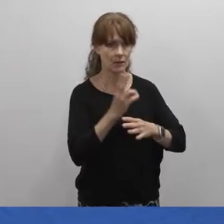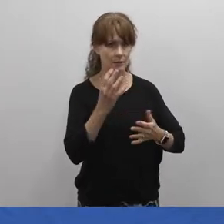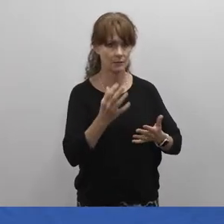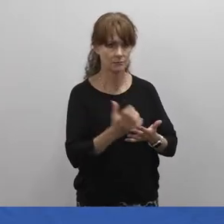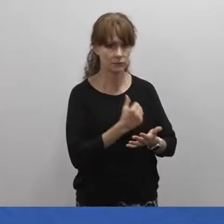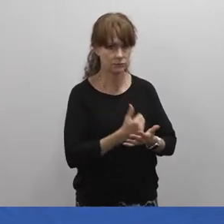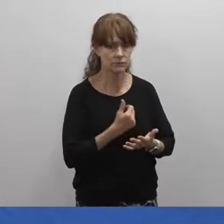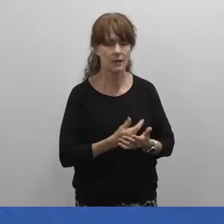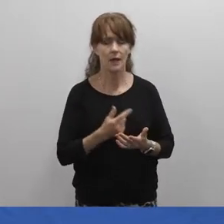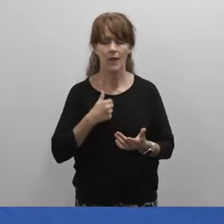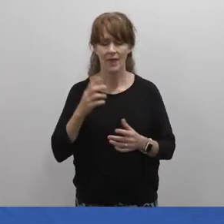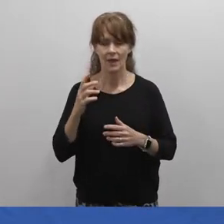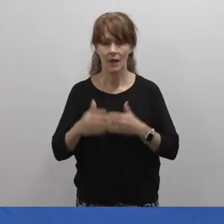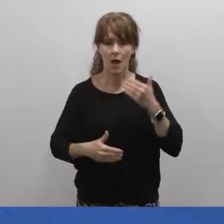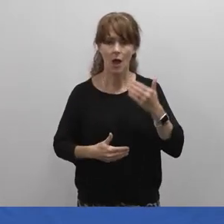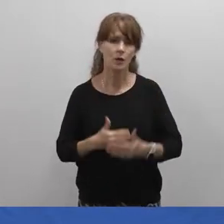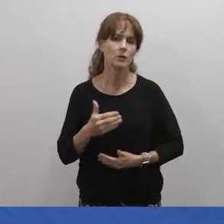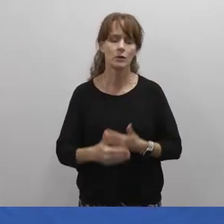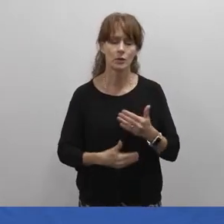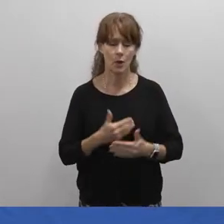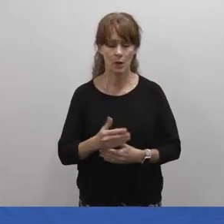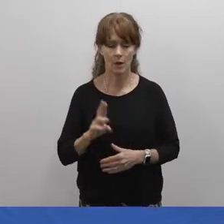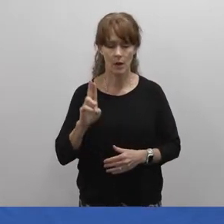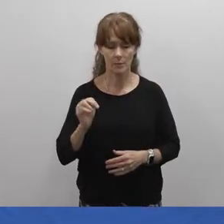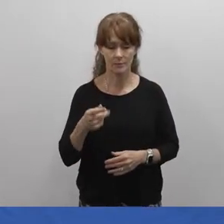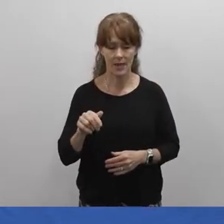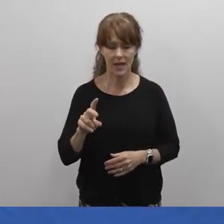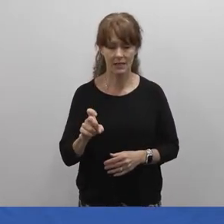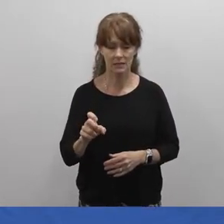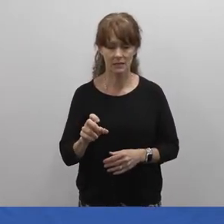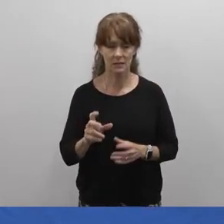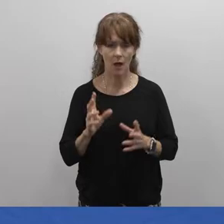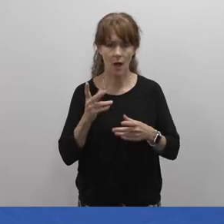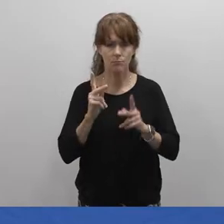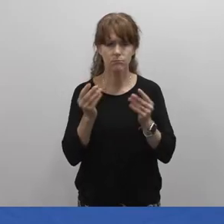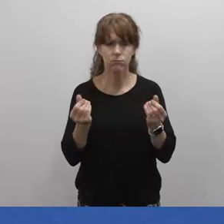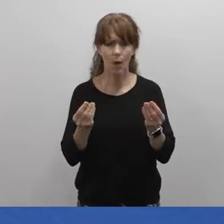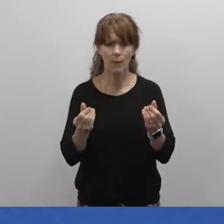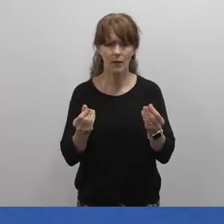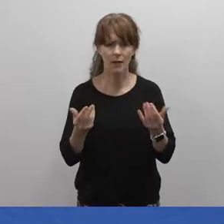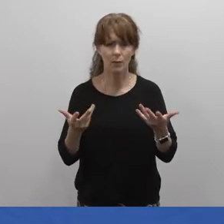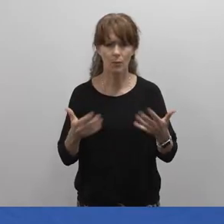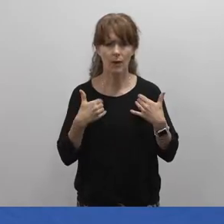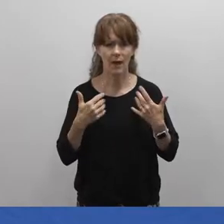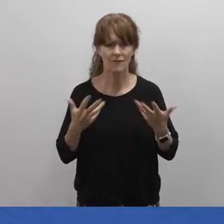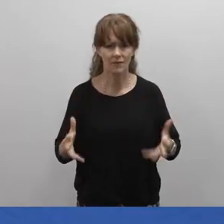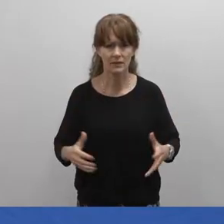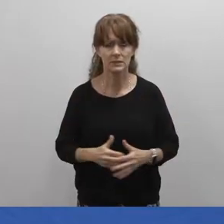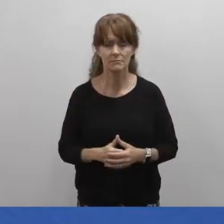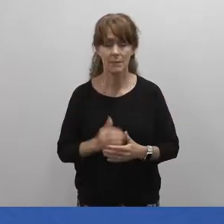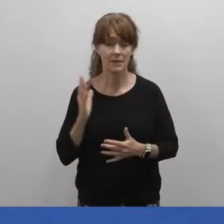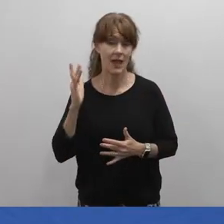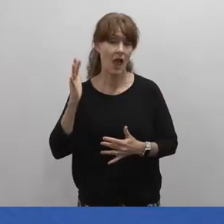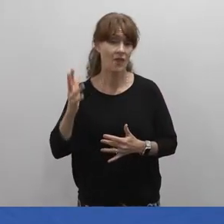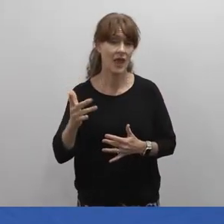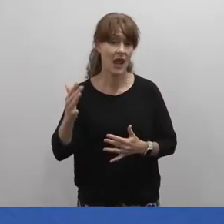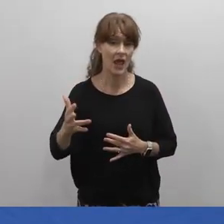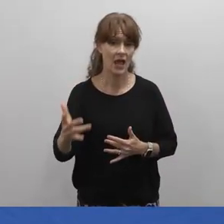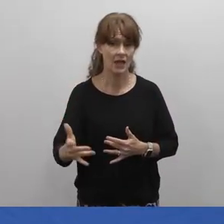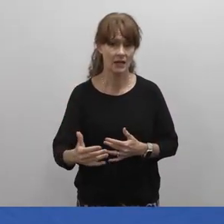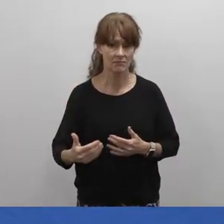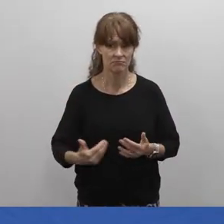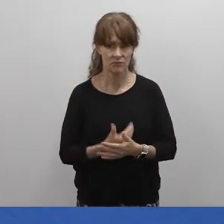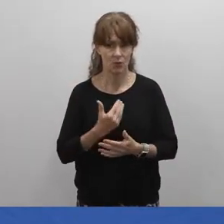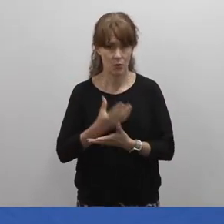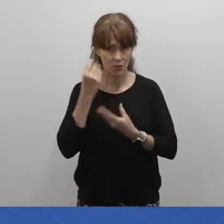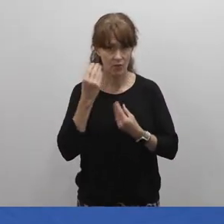phase where we were getting sort of ongoing updates on surplus properties, it'd be good, you know, down the line to get an update on